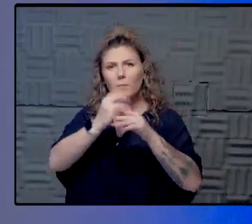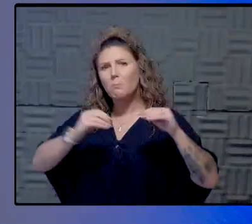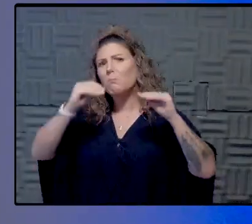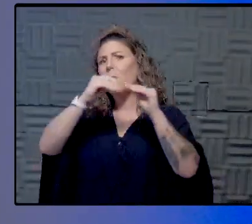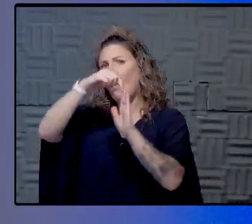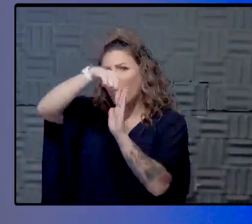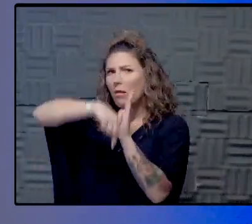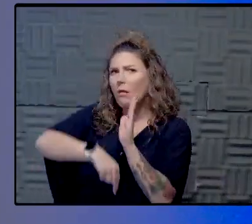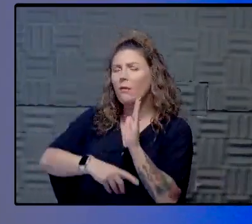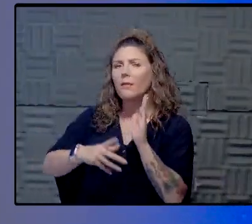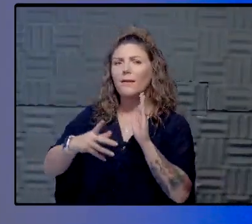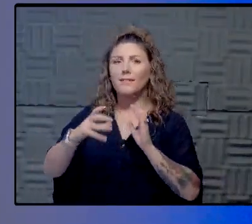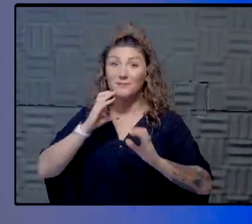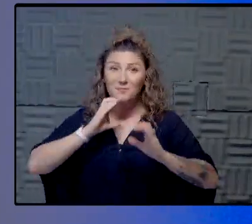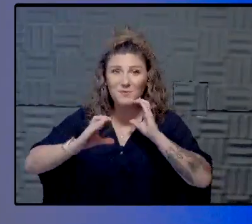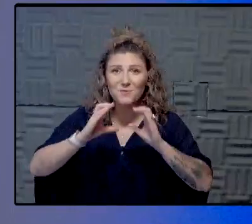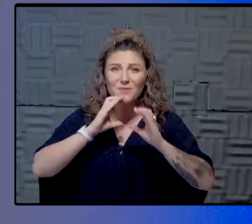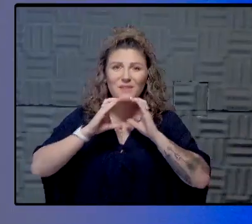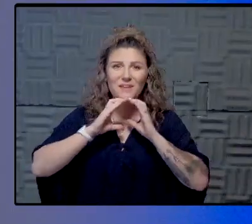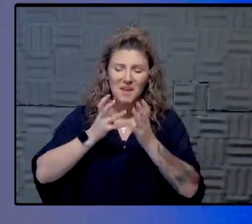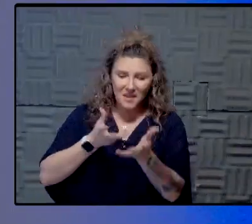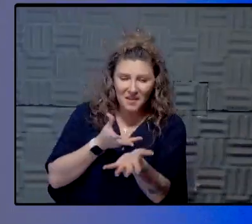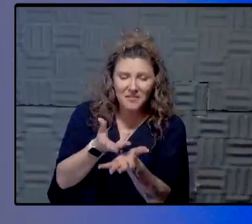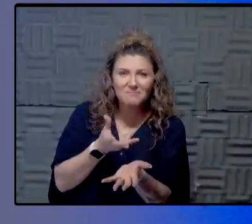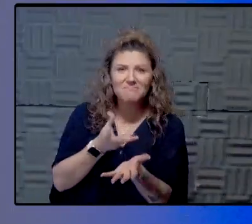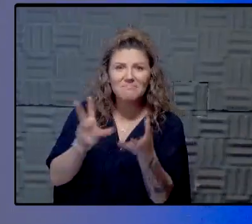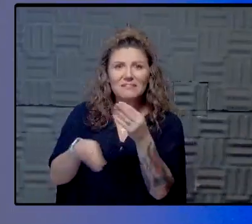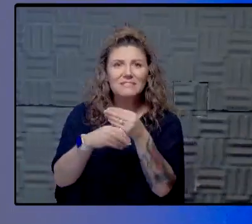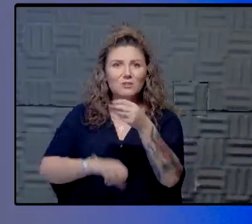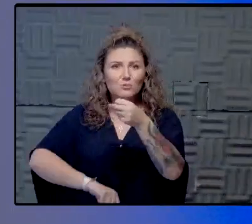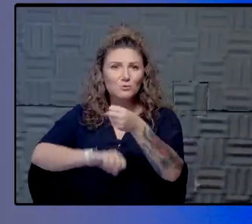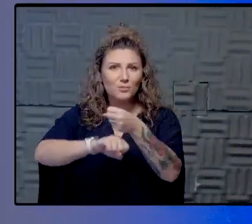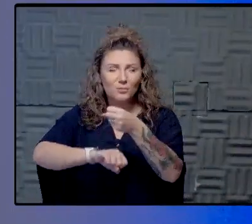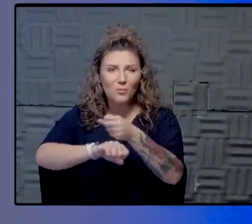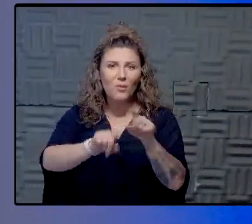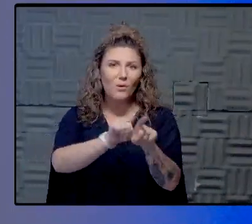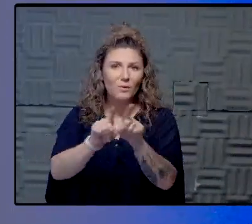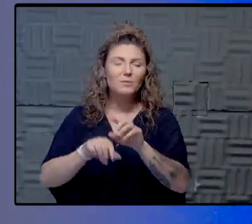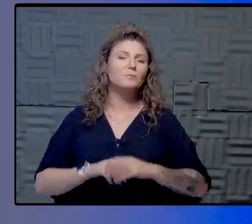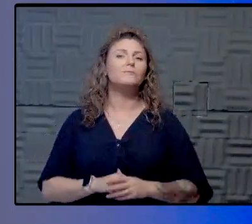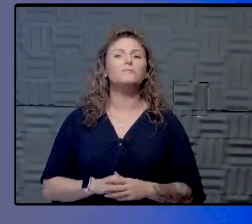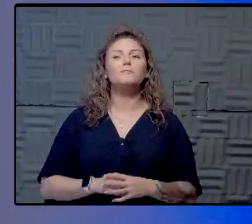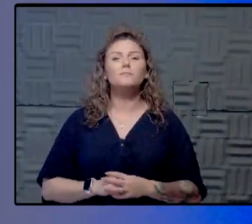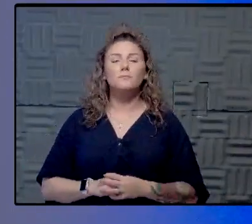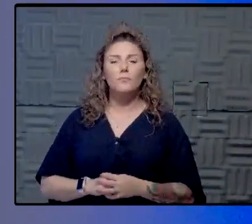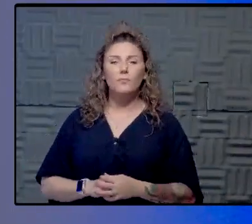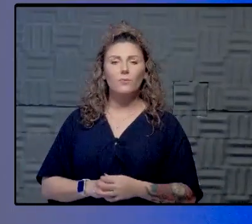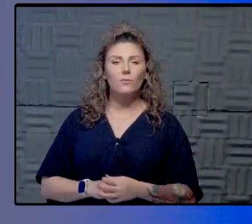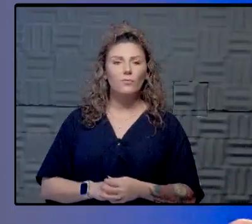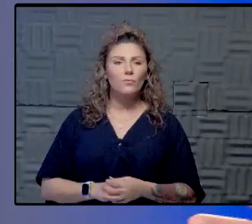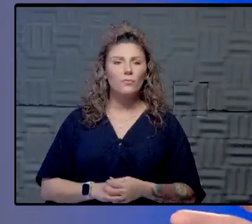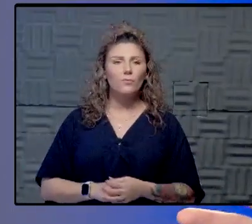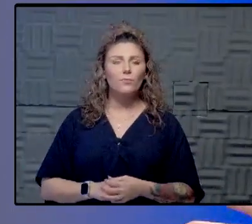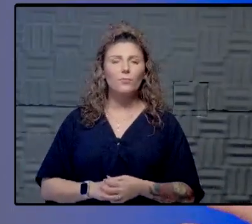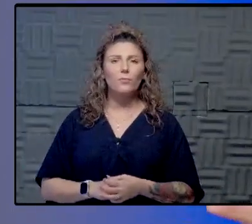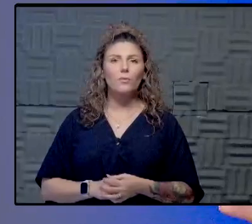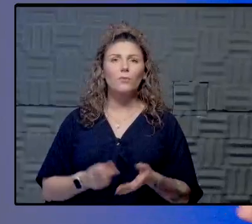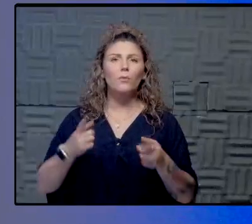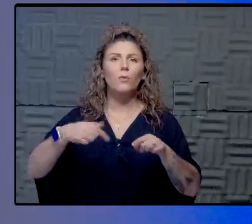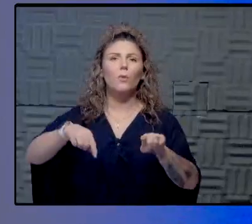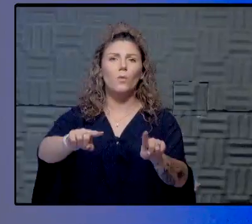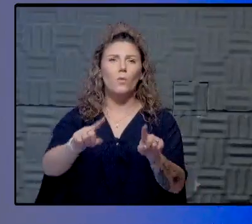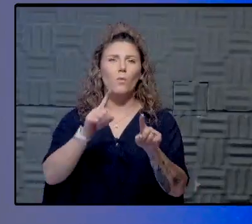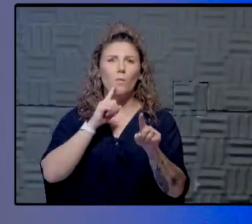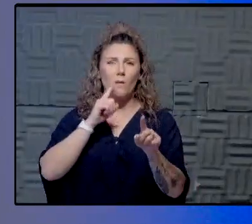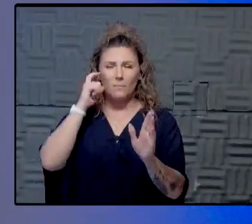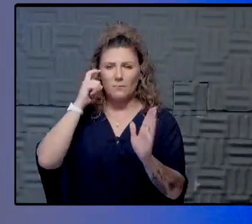and be communicating, provide some additional support there. As we accrue those kinds